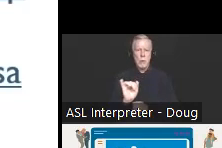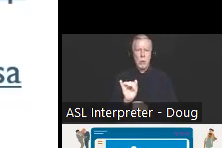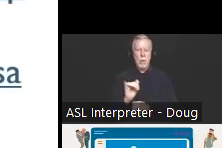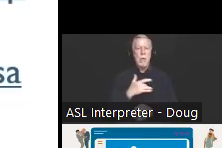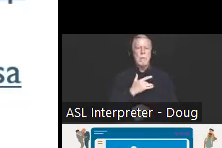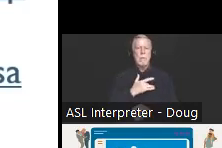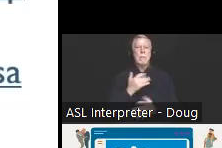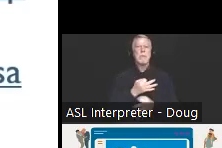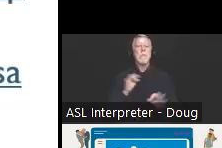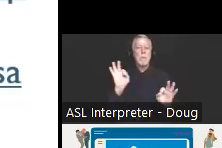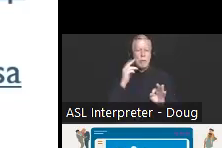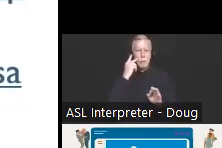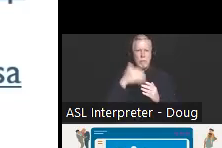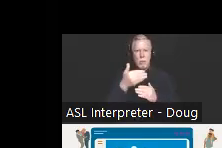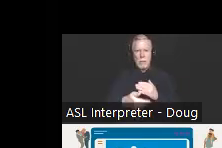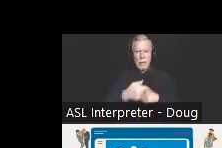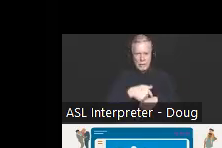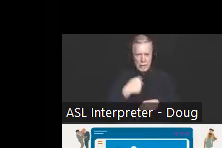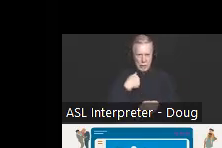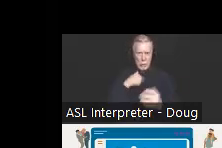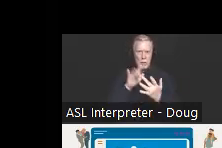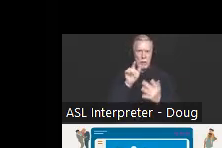see those the next time we contact you.